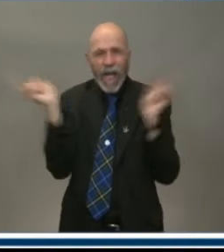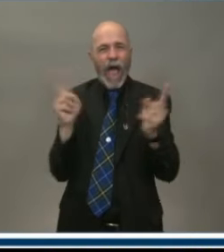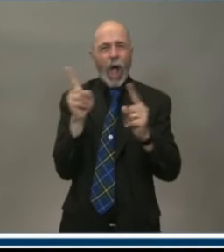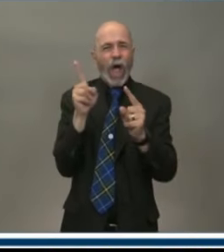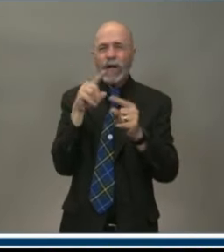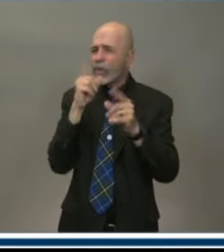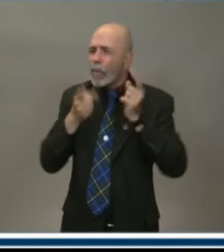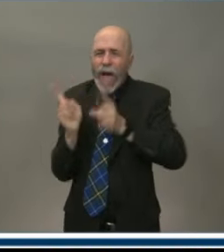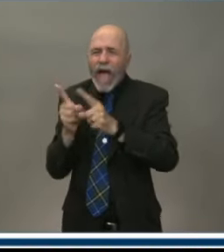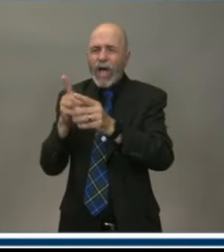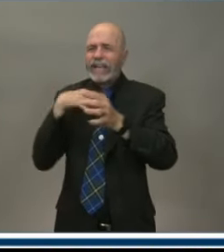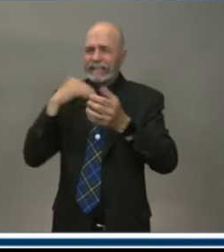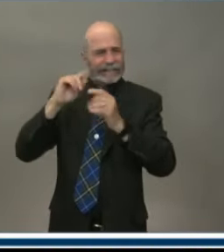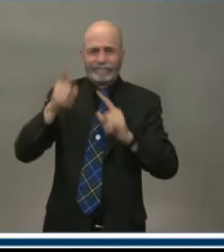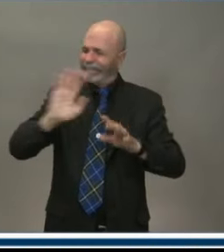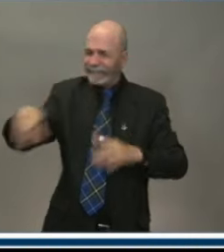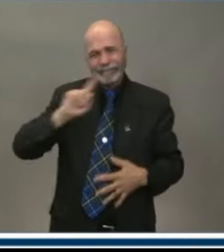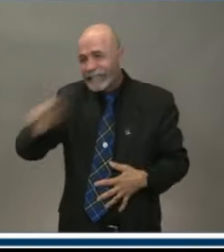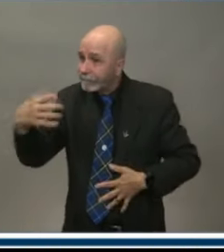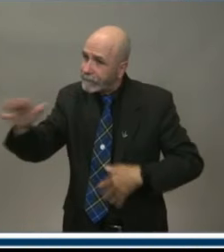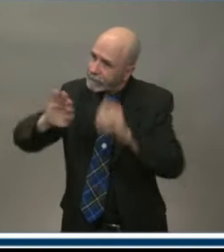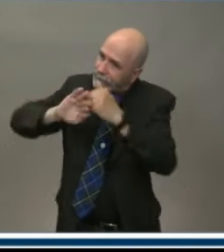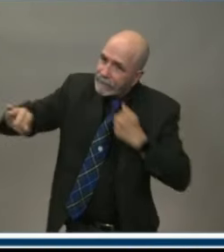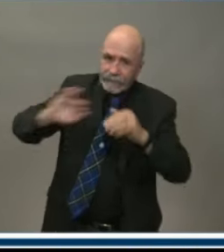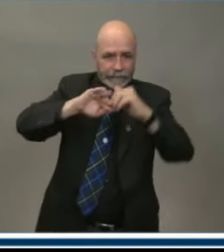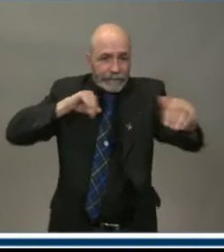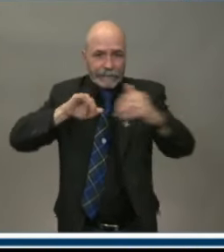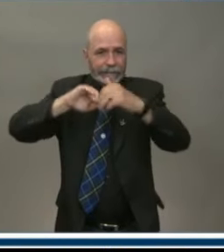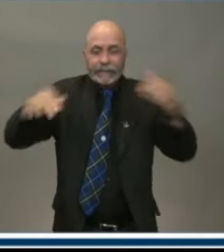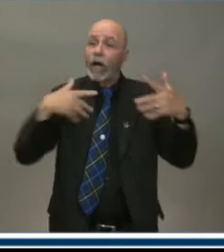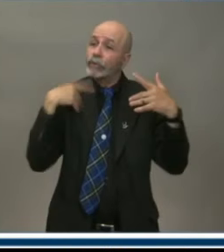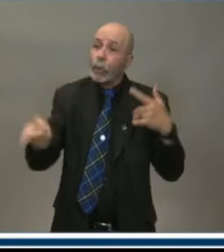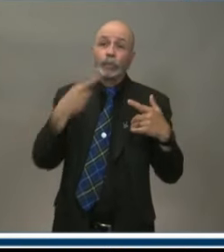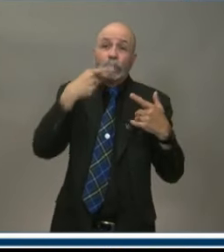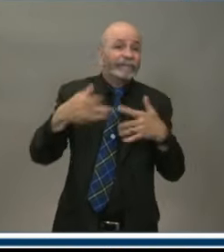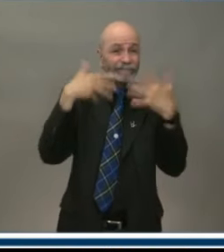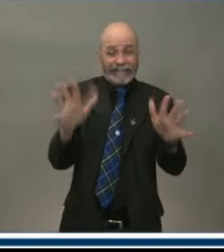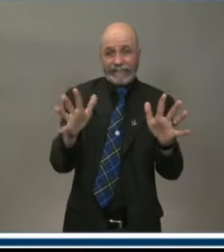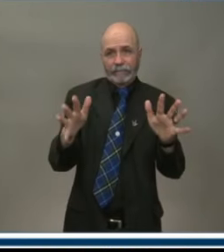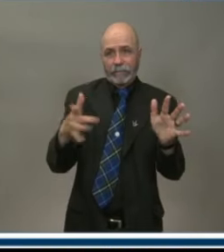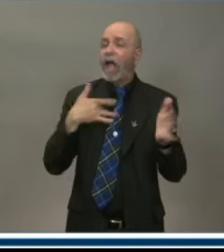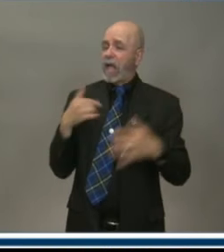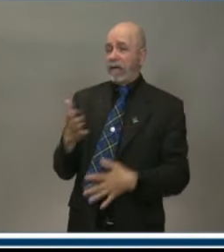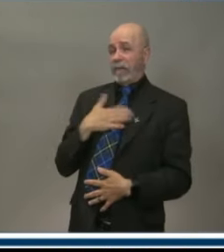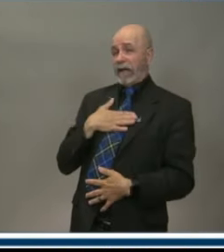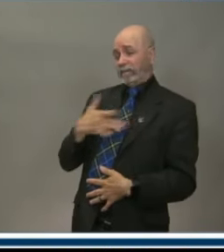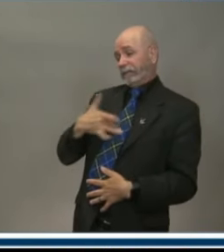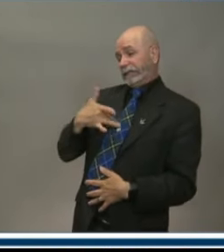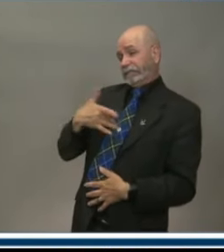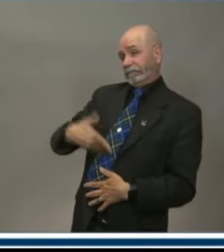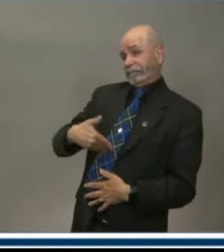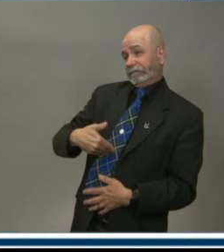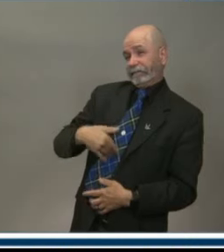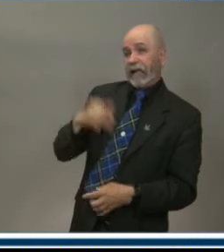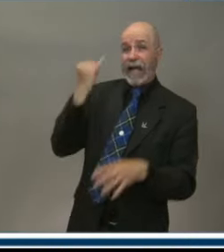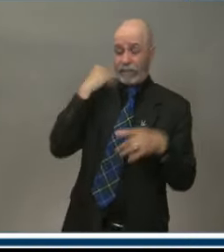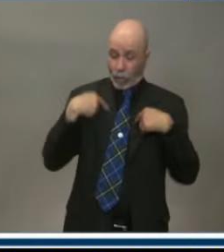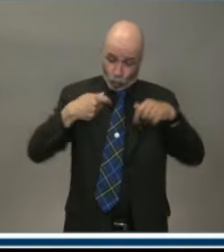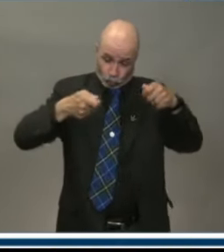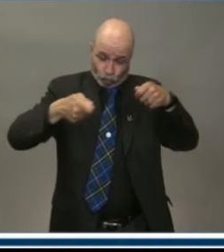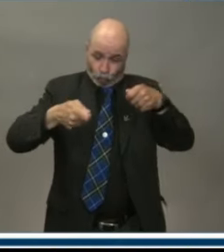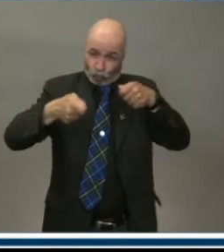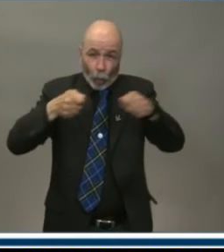it. Once we feel that we've gotten to the point where we can do that, then that gives our success of